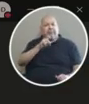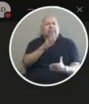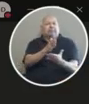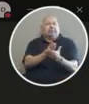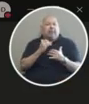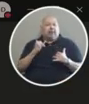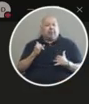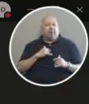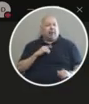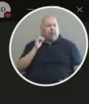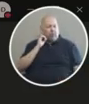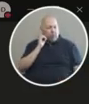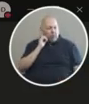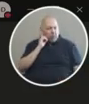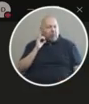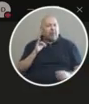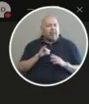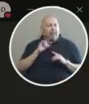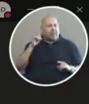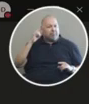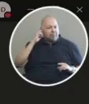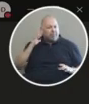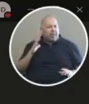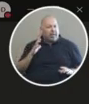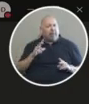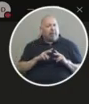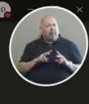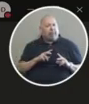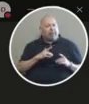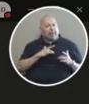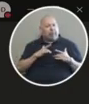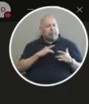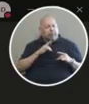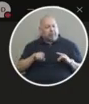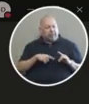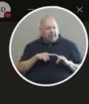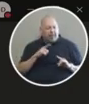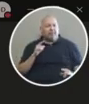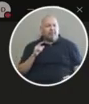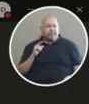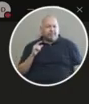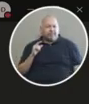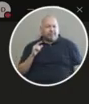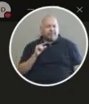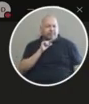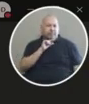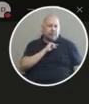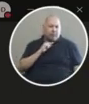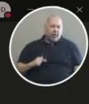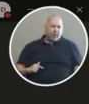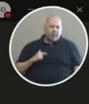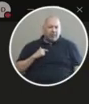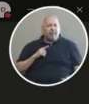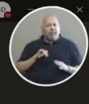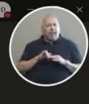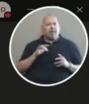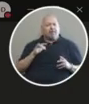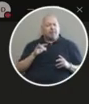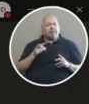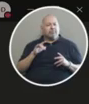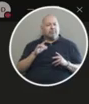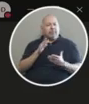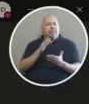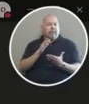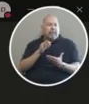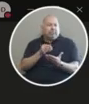end. Now, I heard the mayor very concerned about the quality of life bombs that might be on the chopping